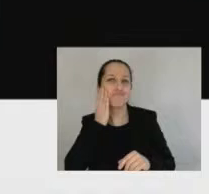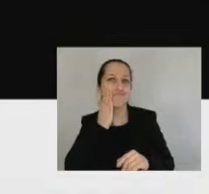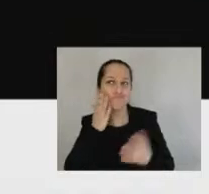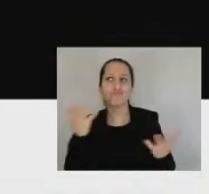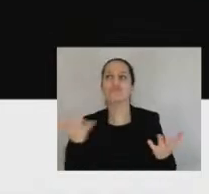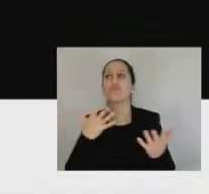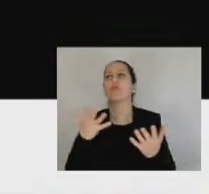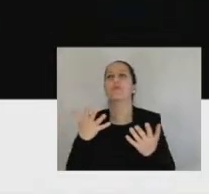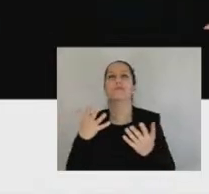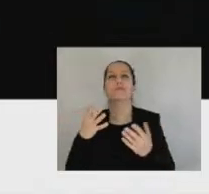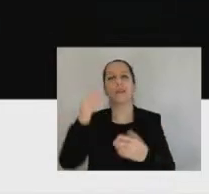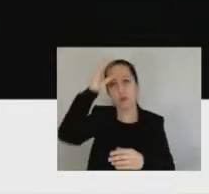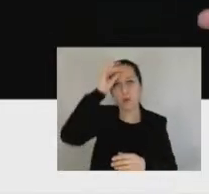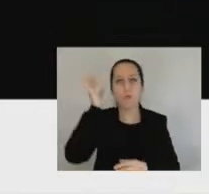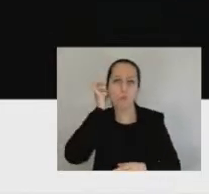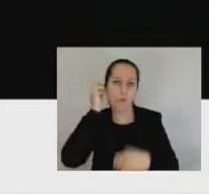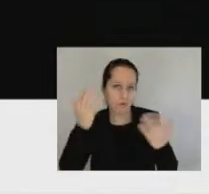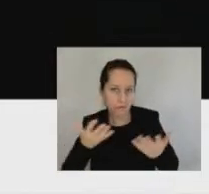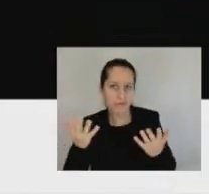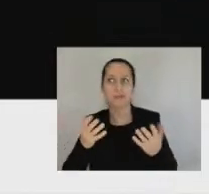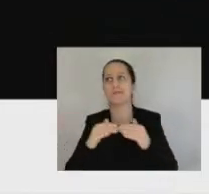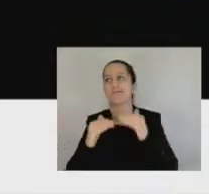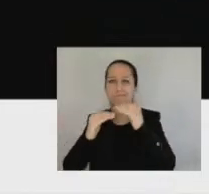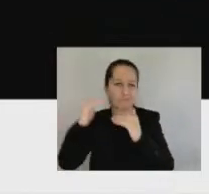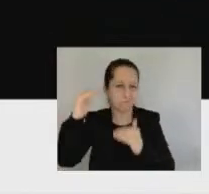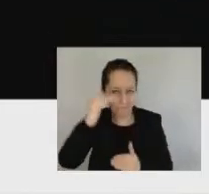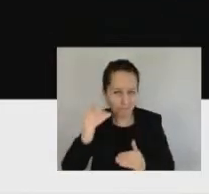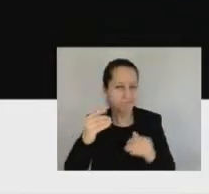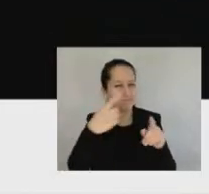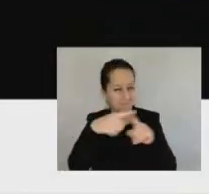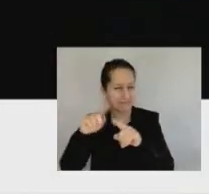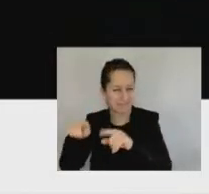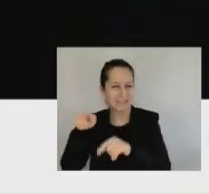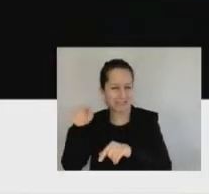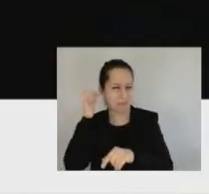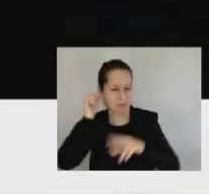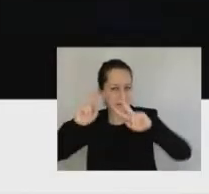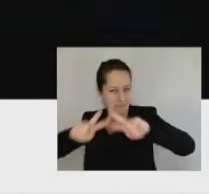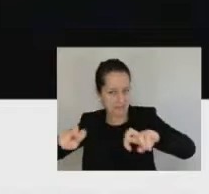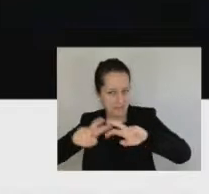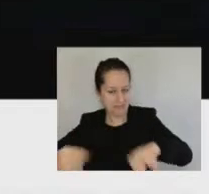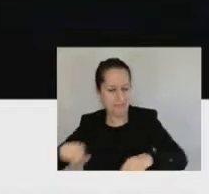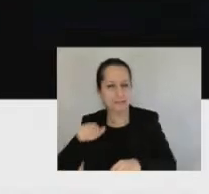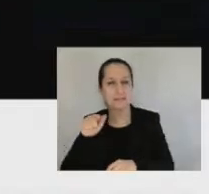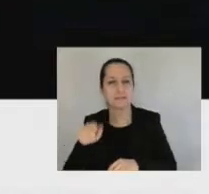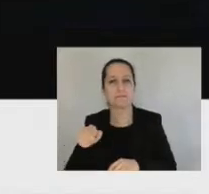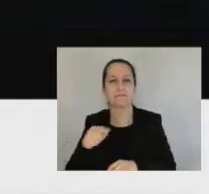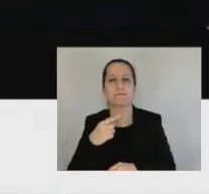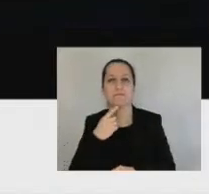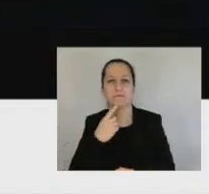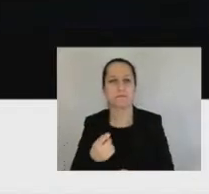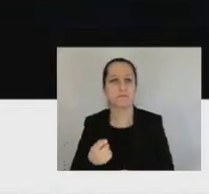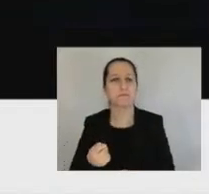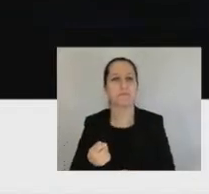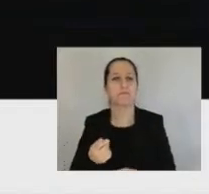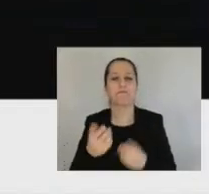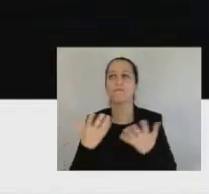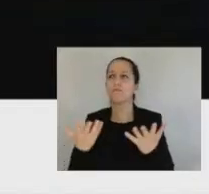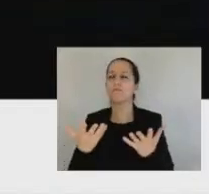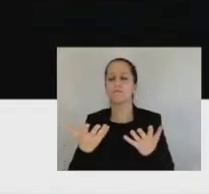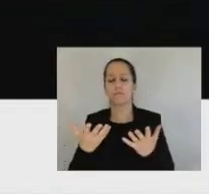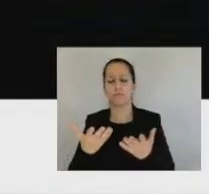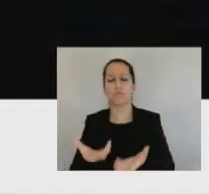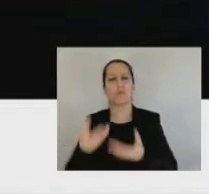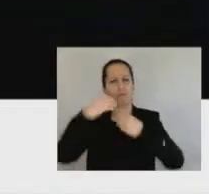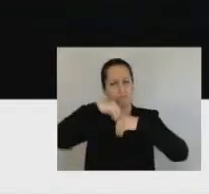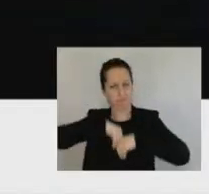on gender, sexual diversity, has insisted on how to make